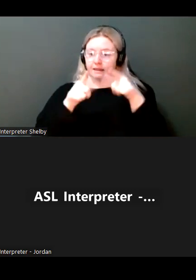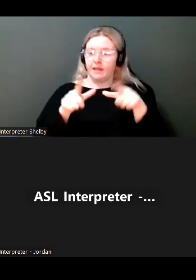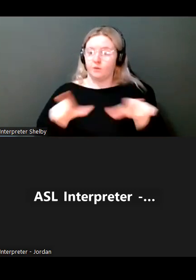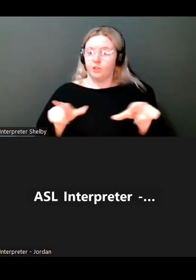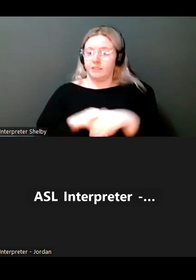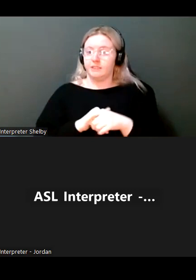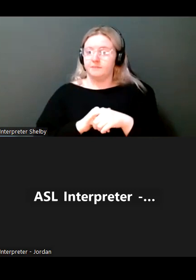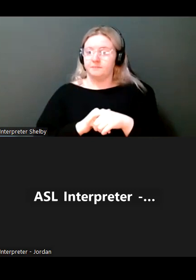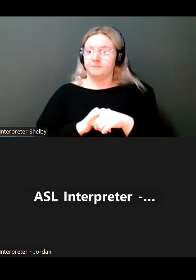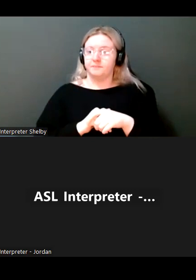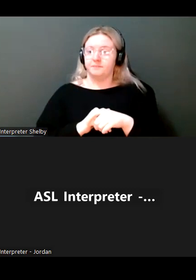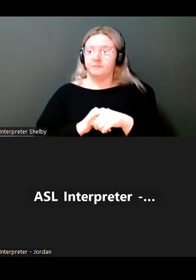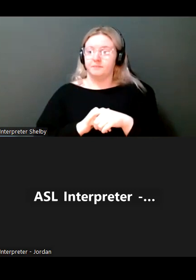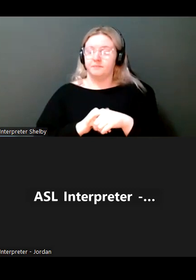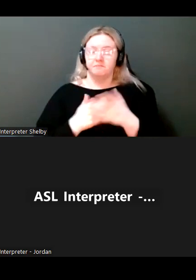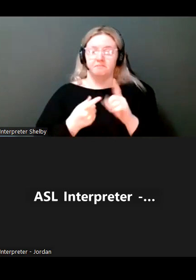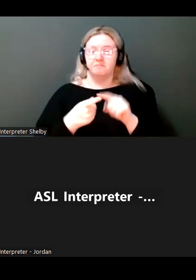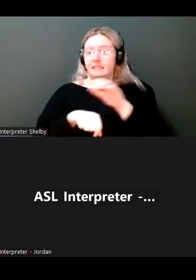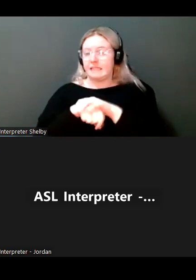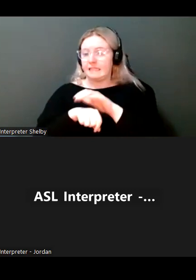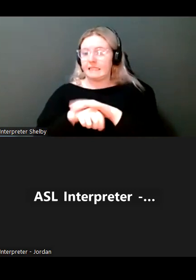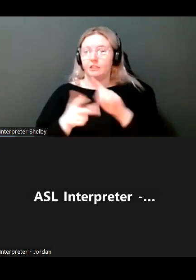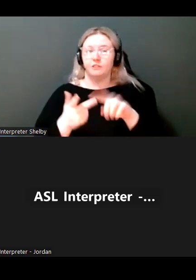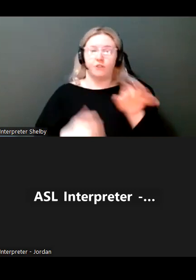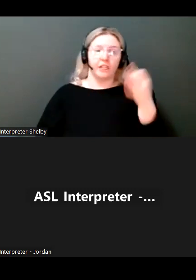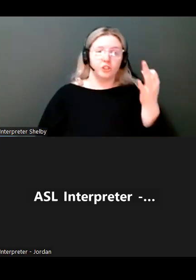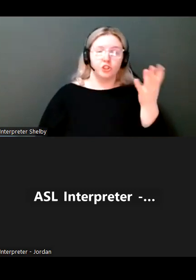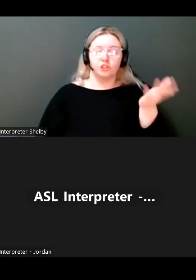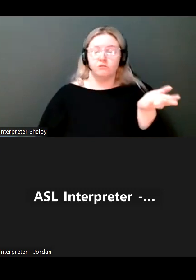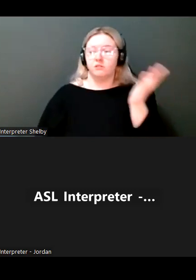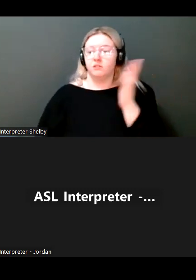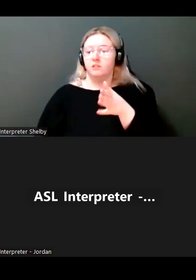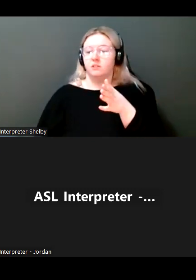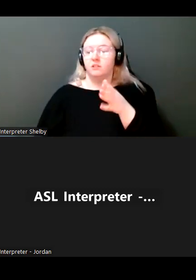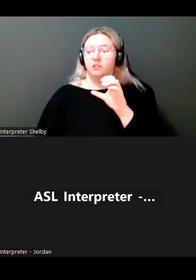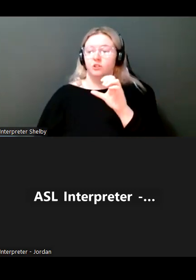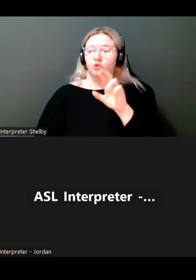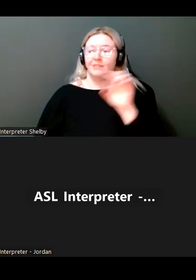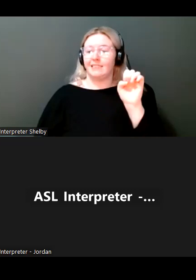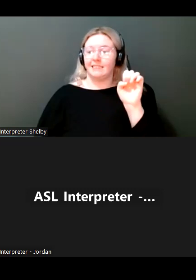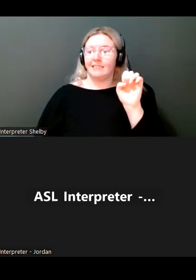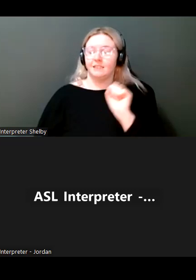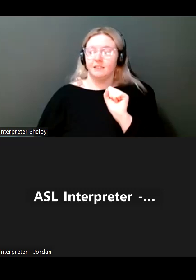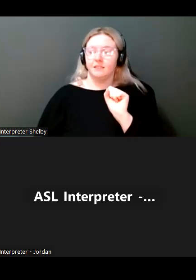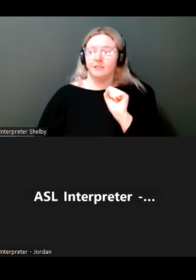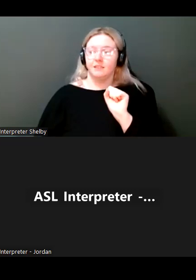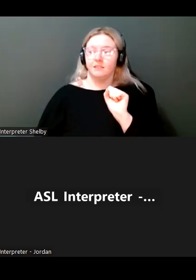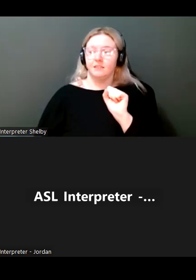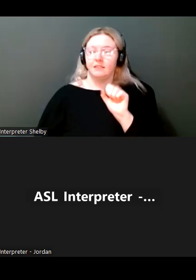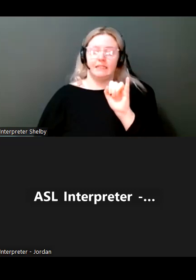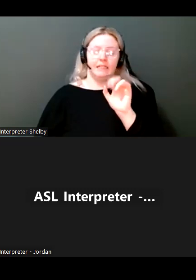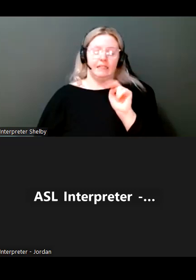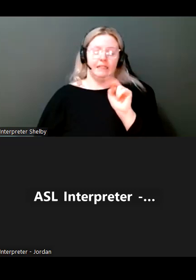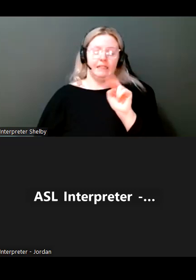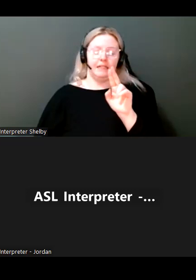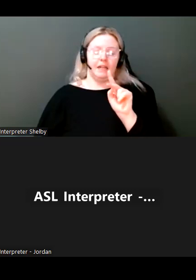languages. So there's English, there's French, there's Cree, there's Inuktitut.